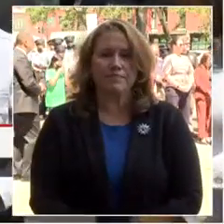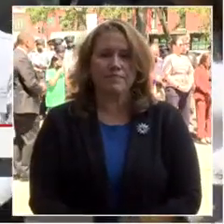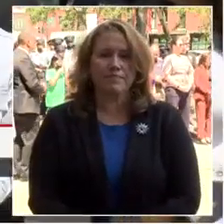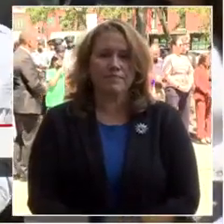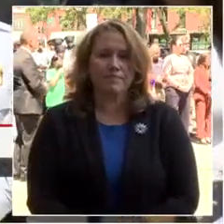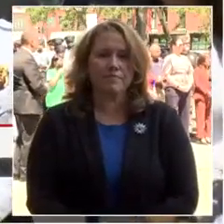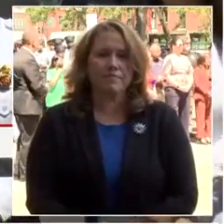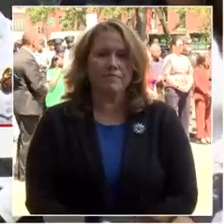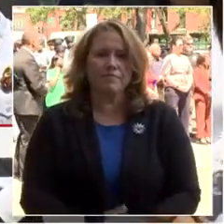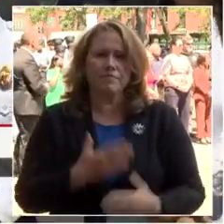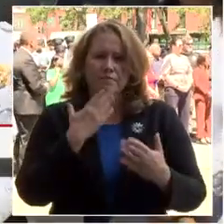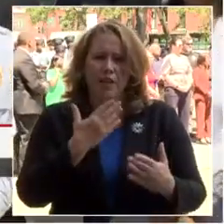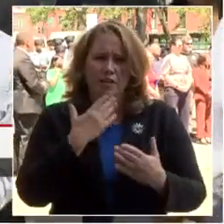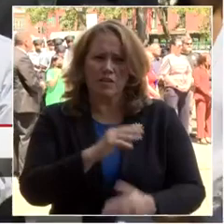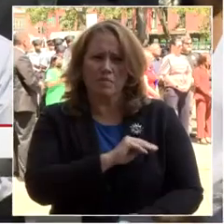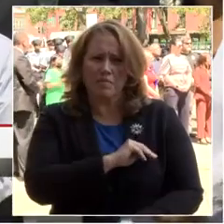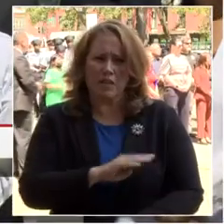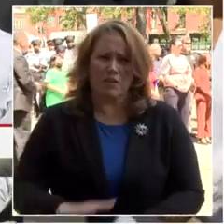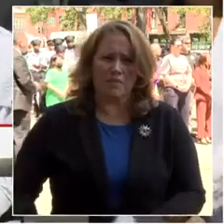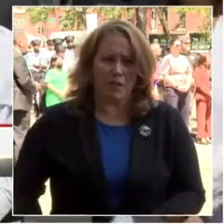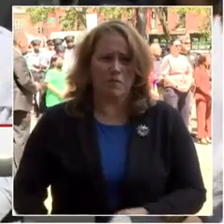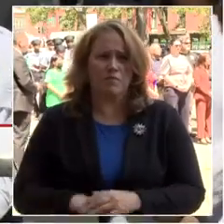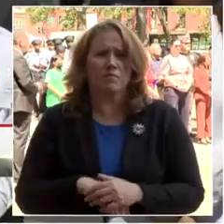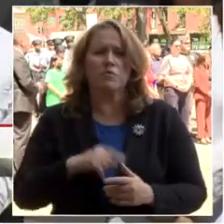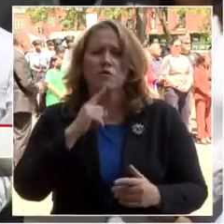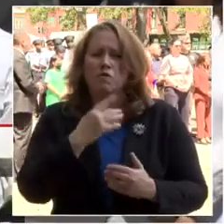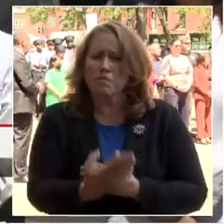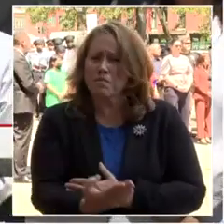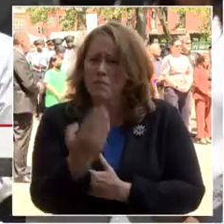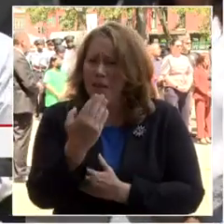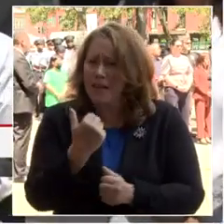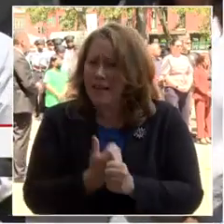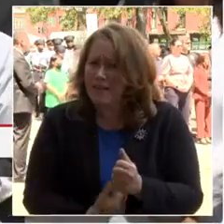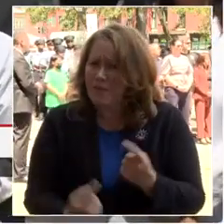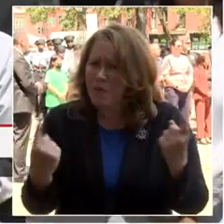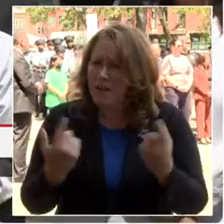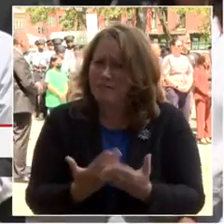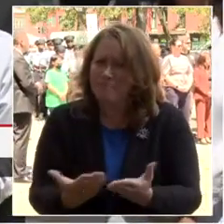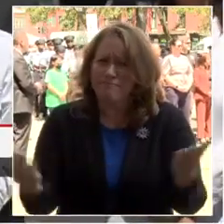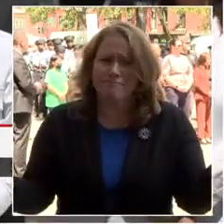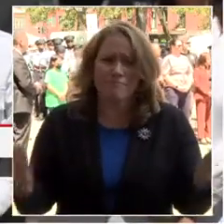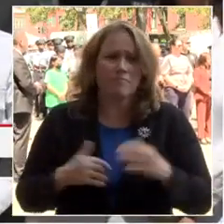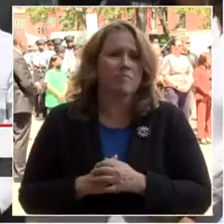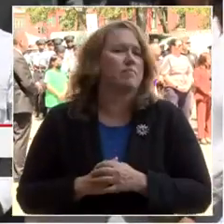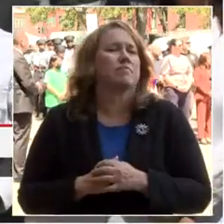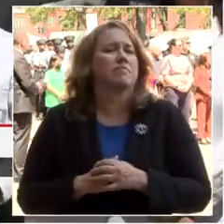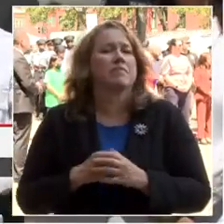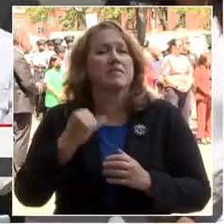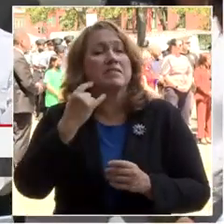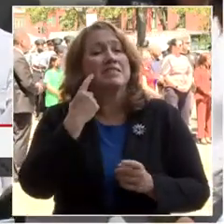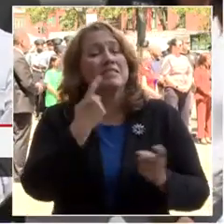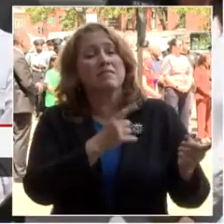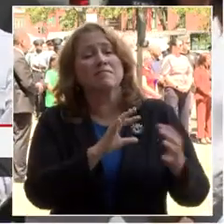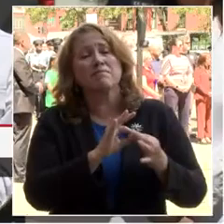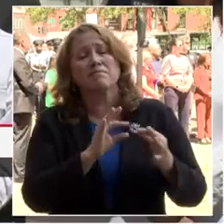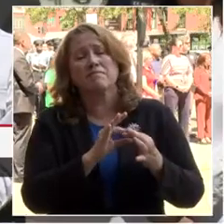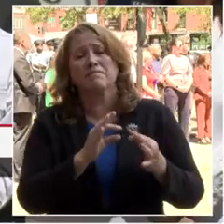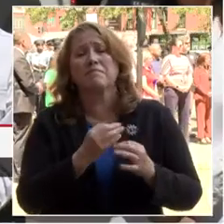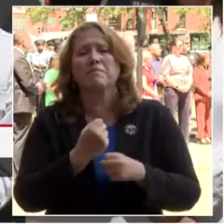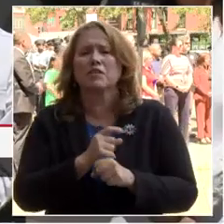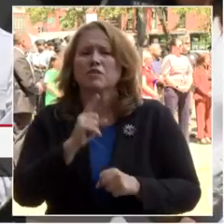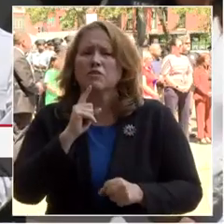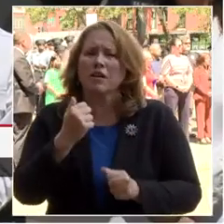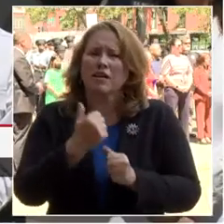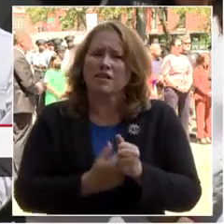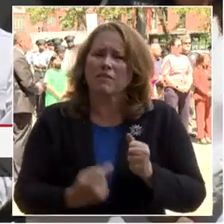Thank you, Mayor. Good morning, everyone. Morning. As the mayor said, we want to make sure that we keep everyone safe over